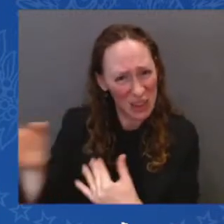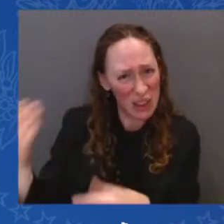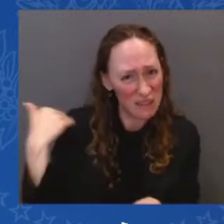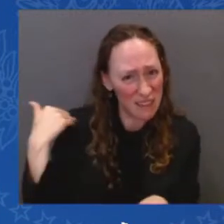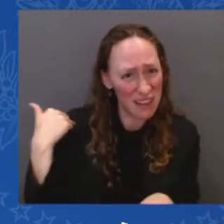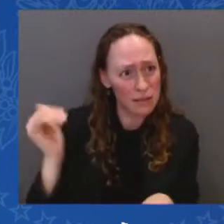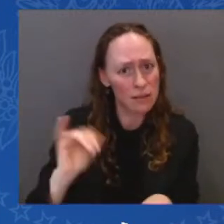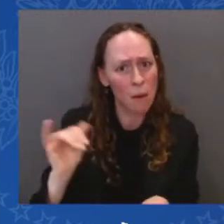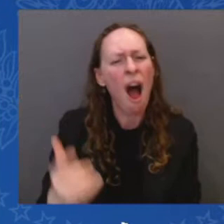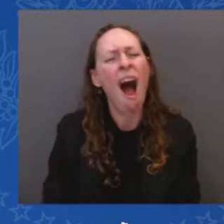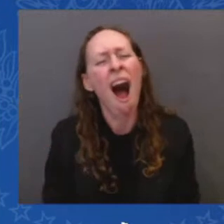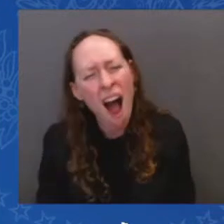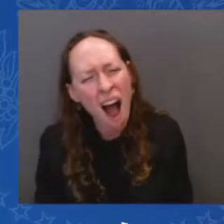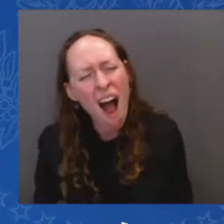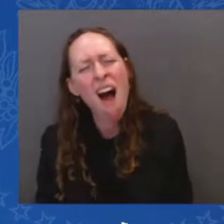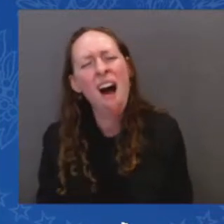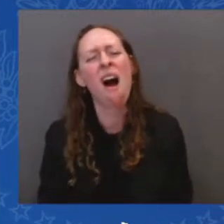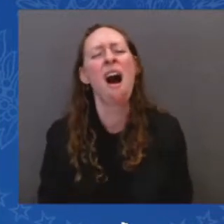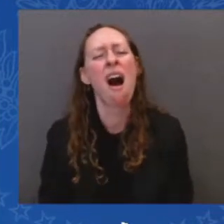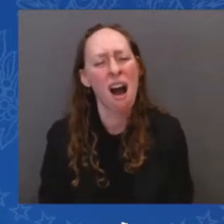5 times now."